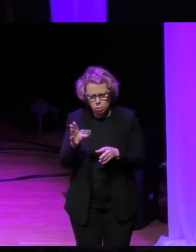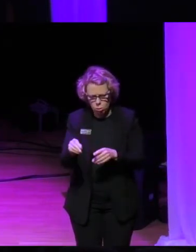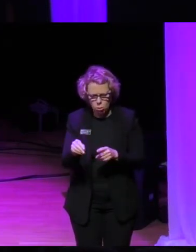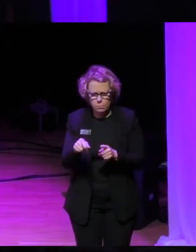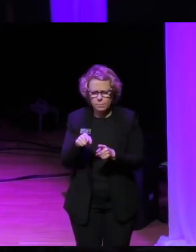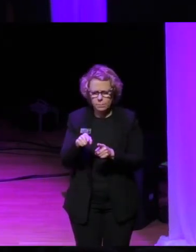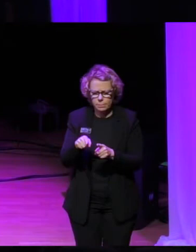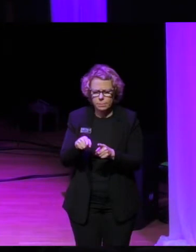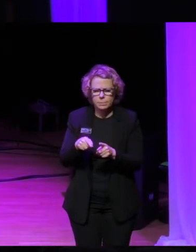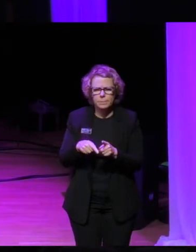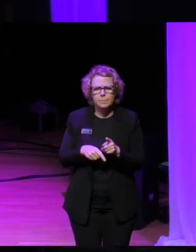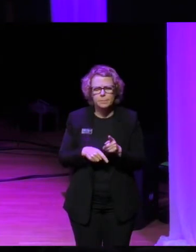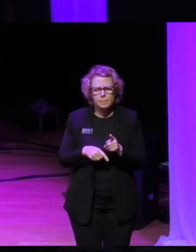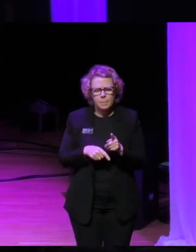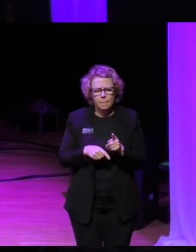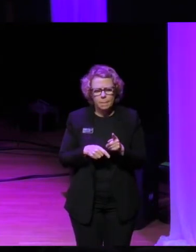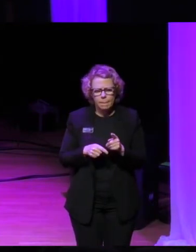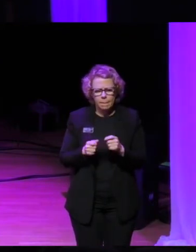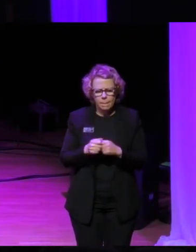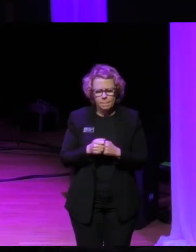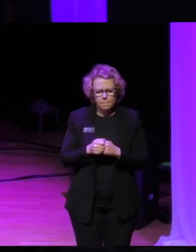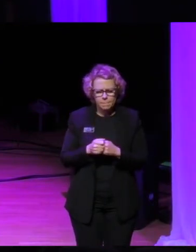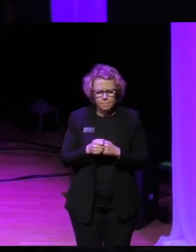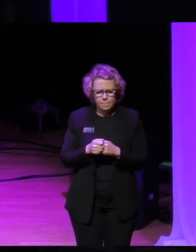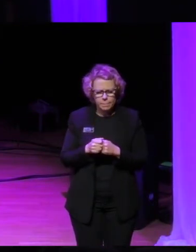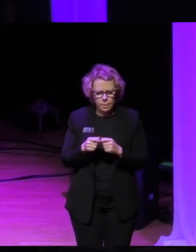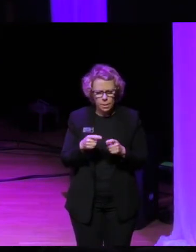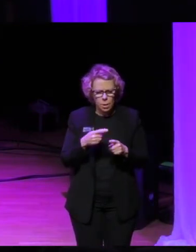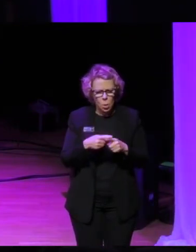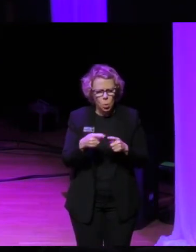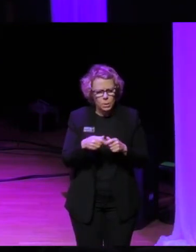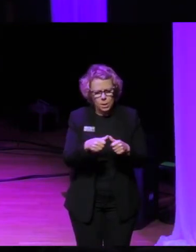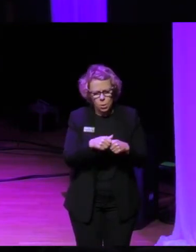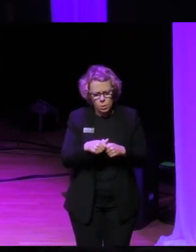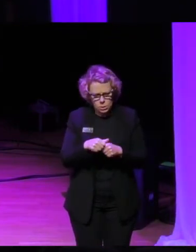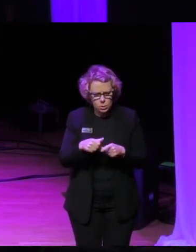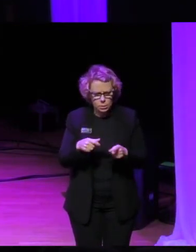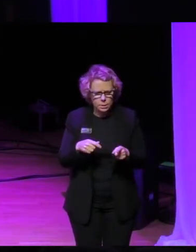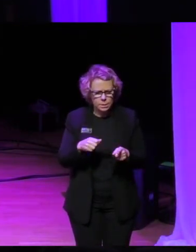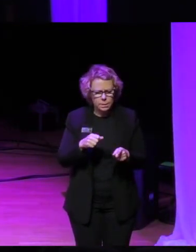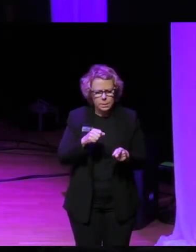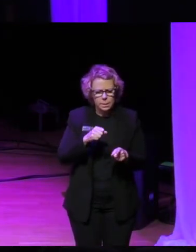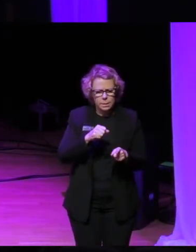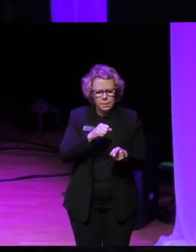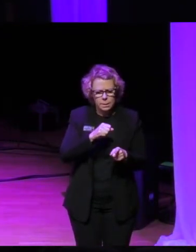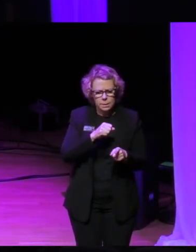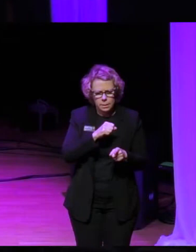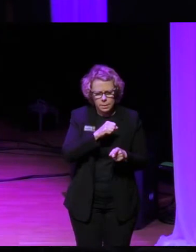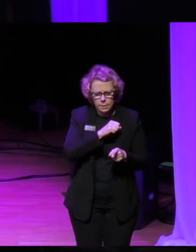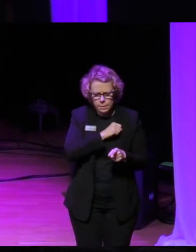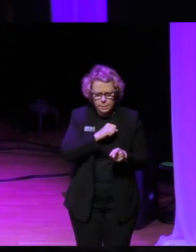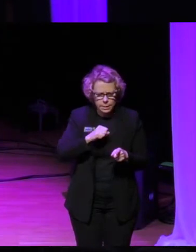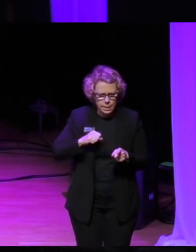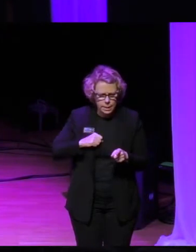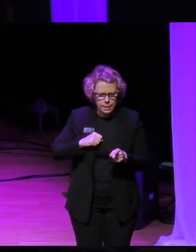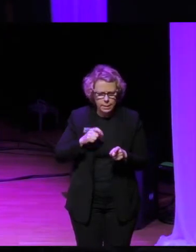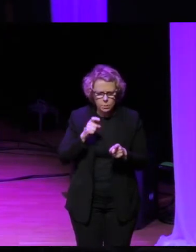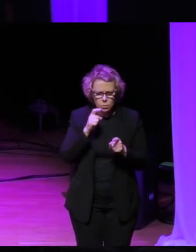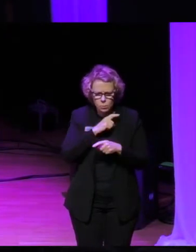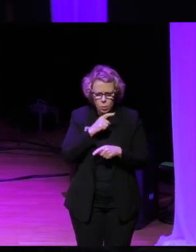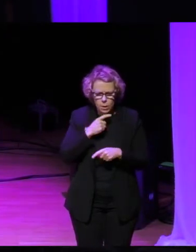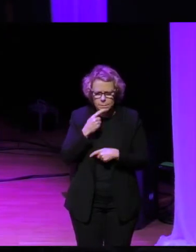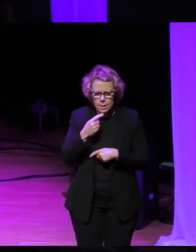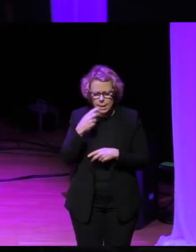woman getting an abortion. And most recently, in a recent Supreme Court case,